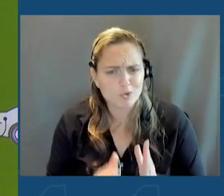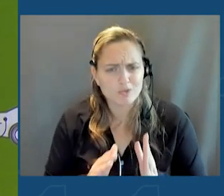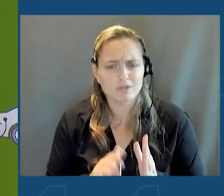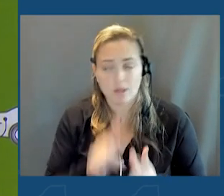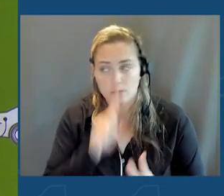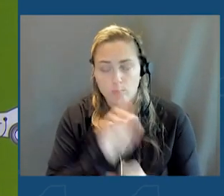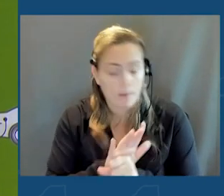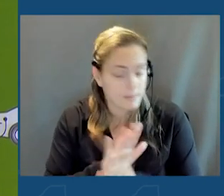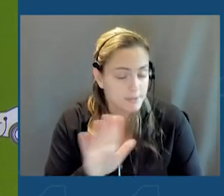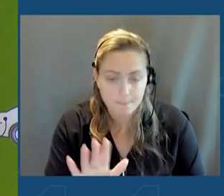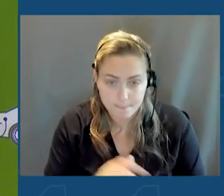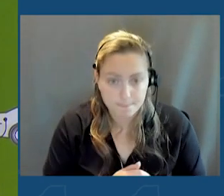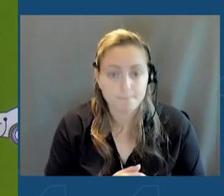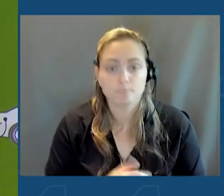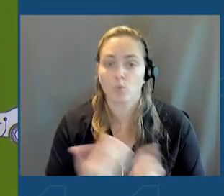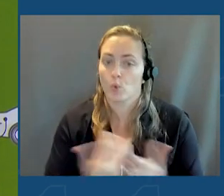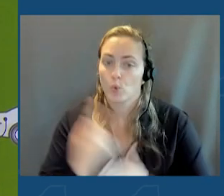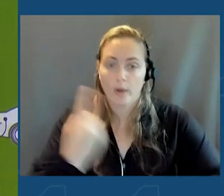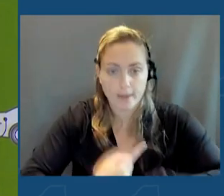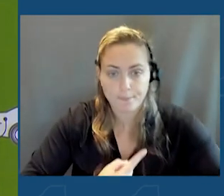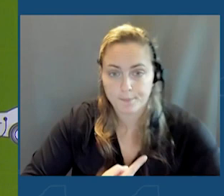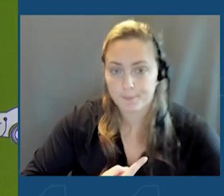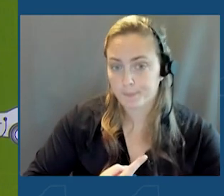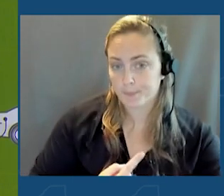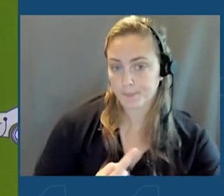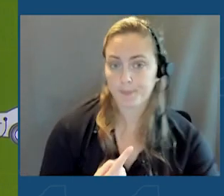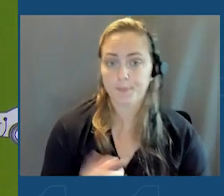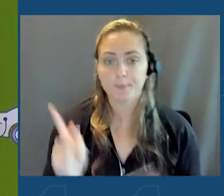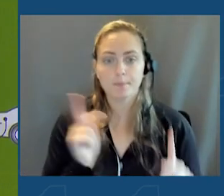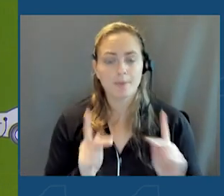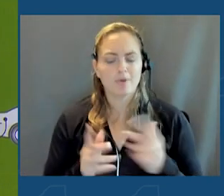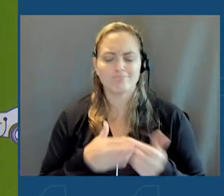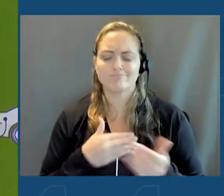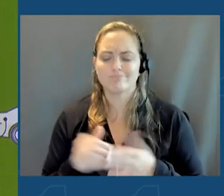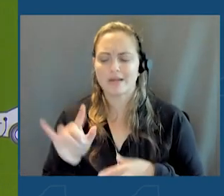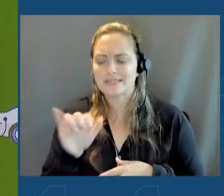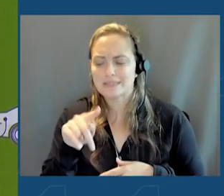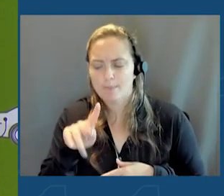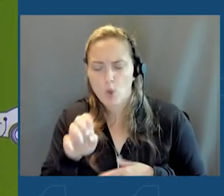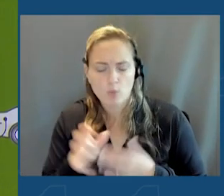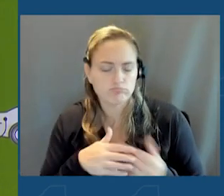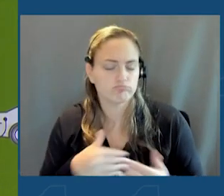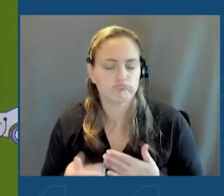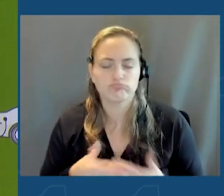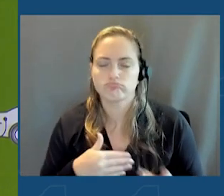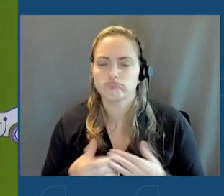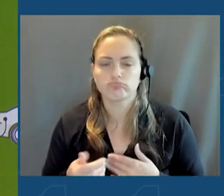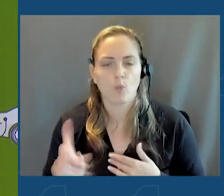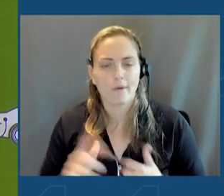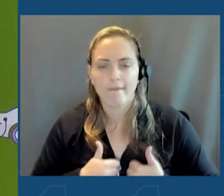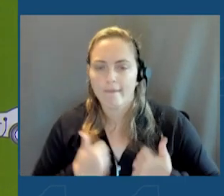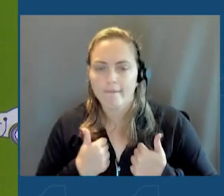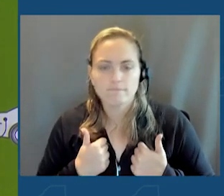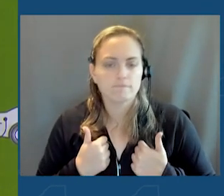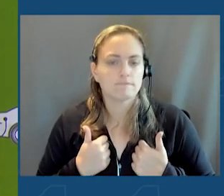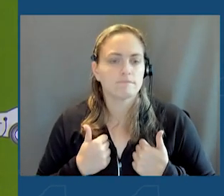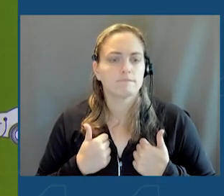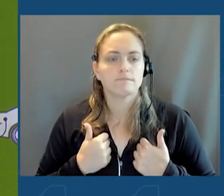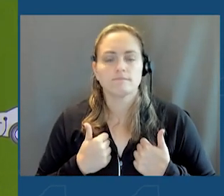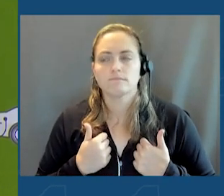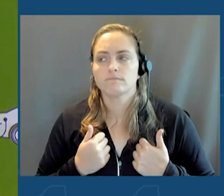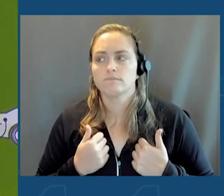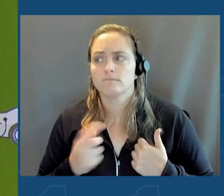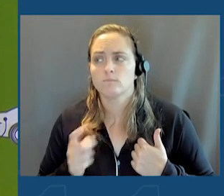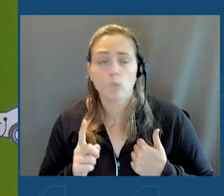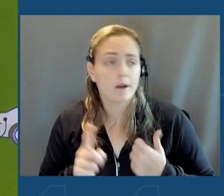that. This is a new day. And people, no matter what their zip code, where they live or where they started